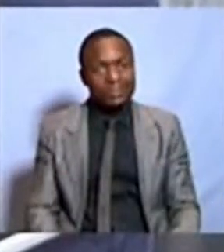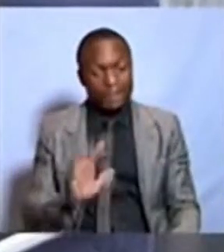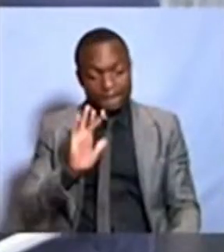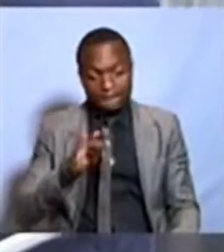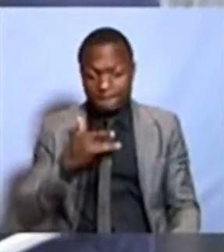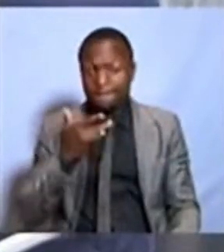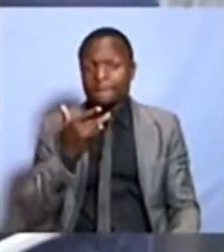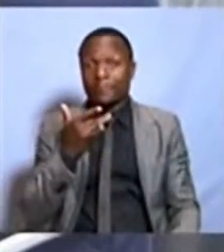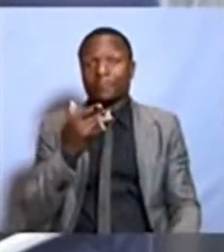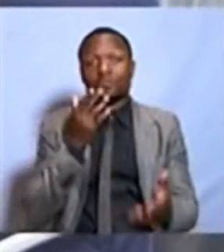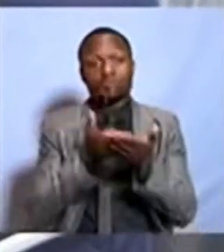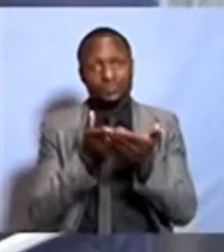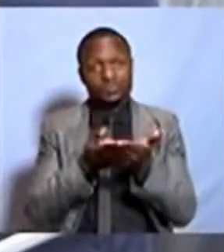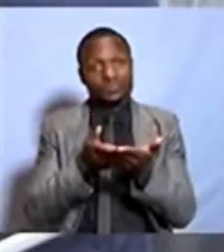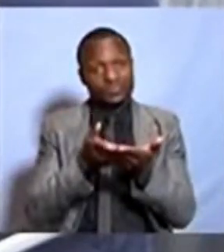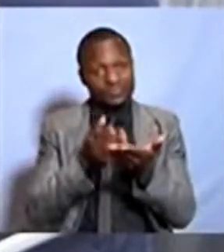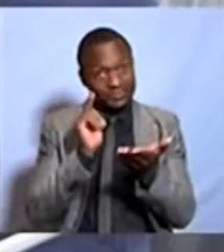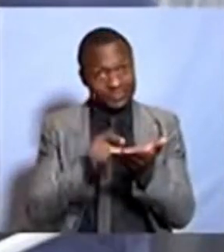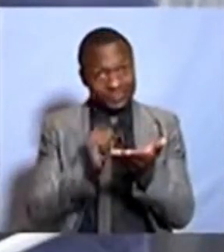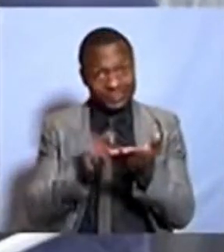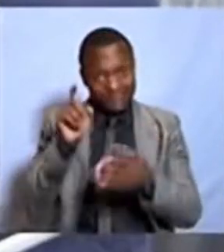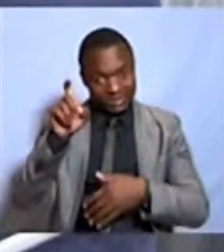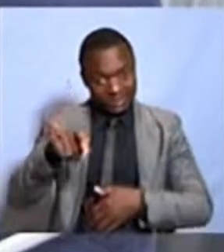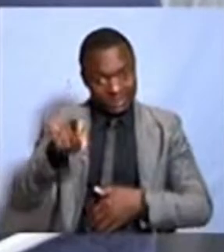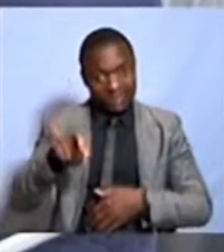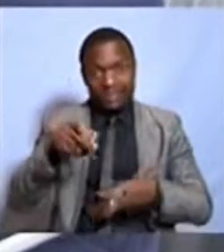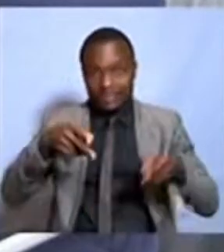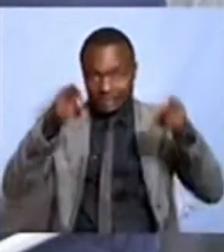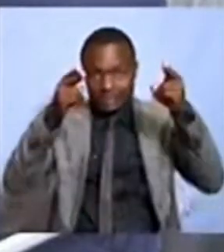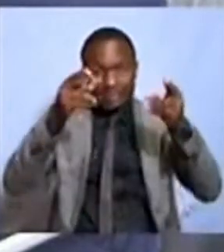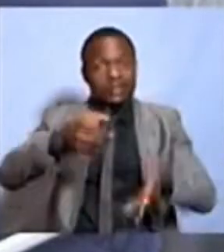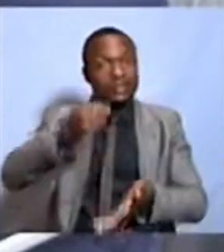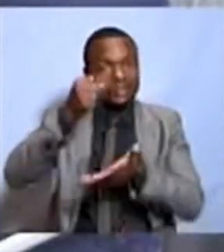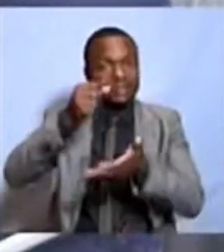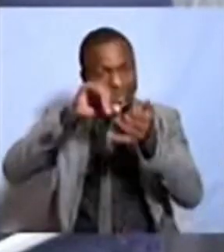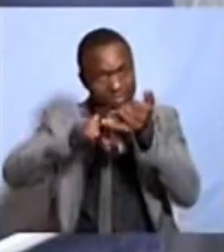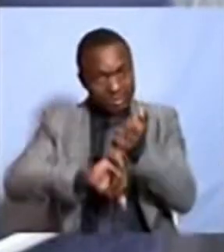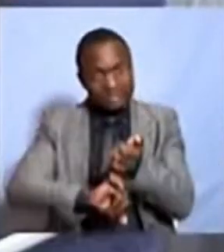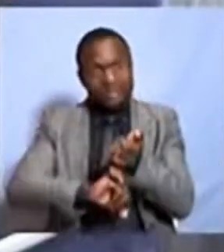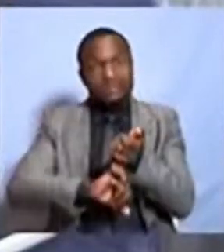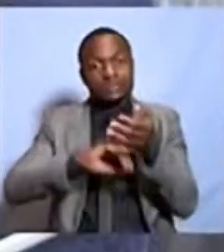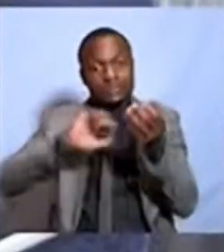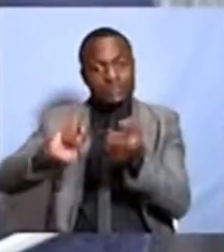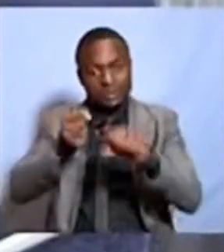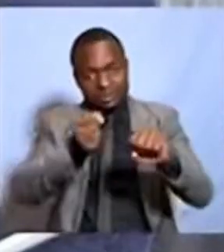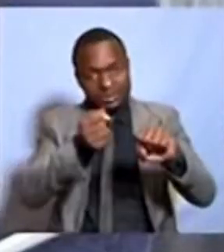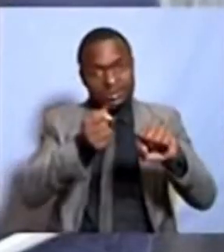feel this requires higher budgets for social protection interventions.